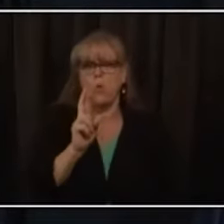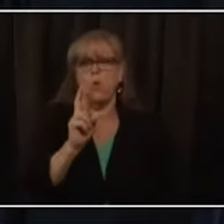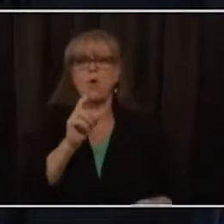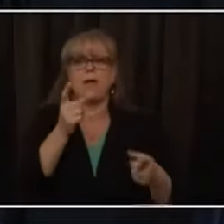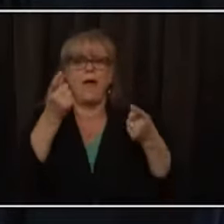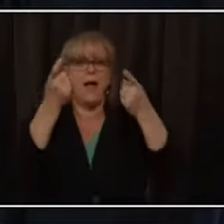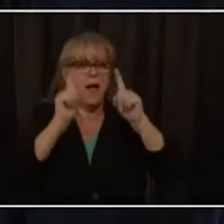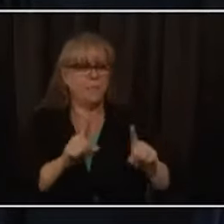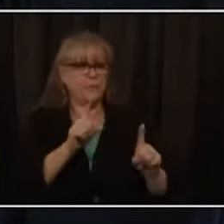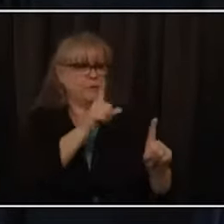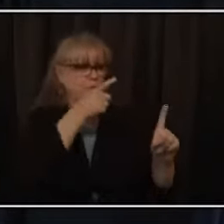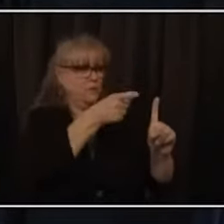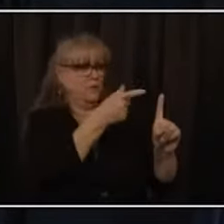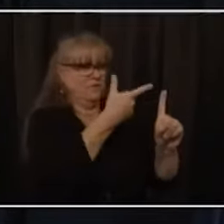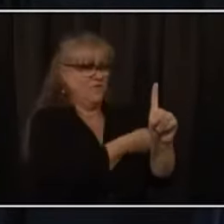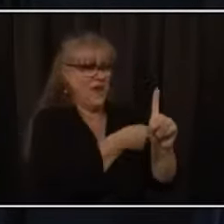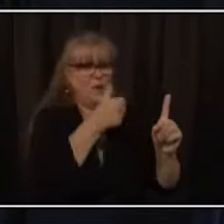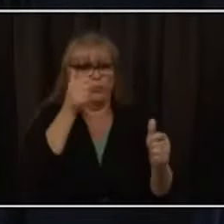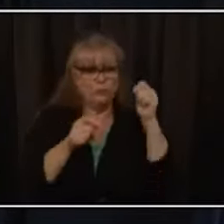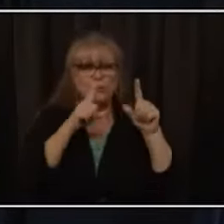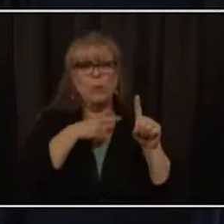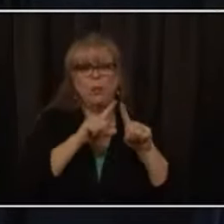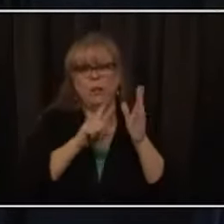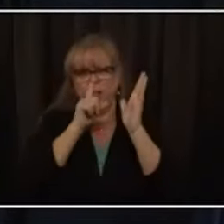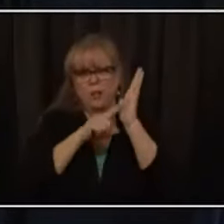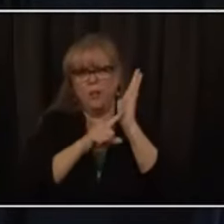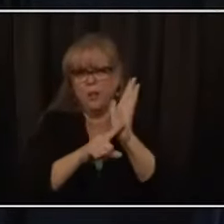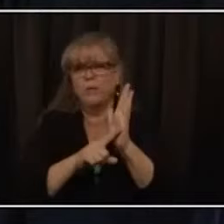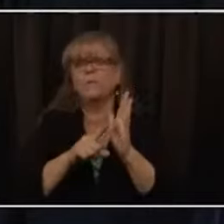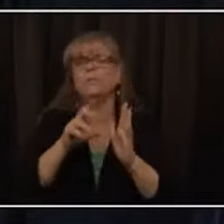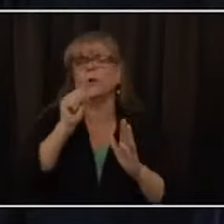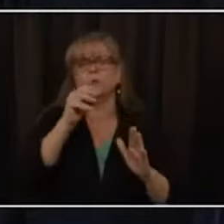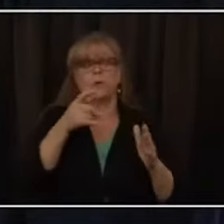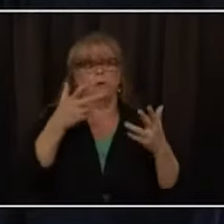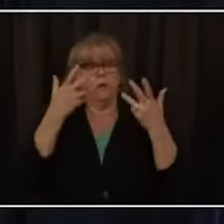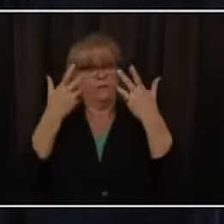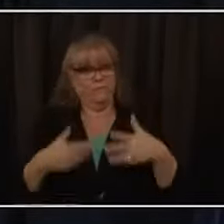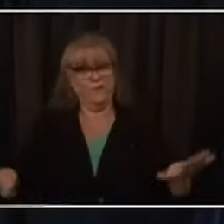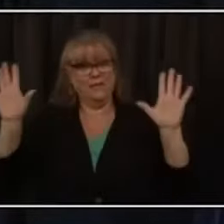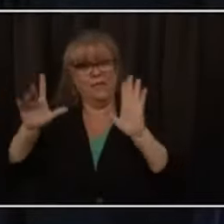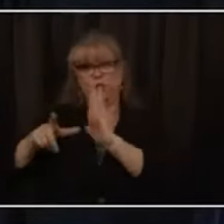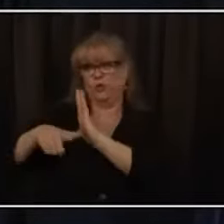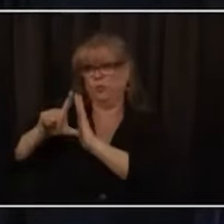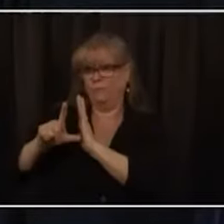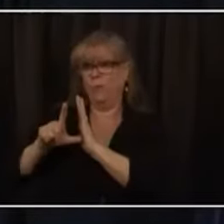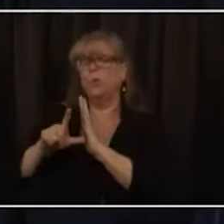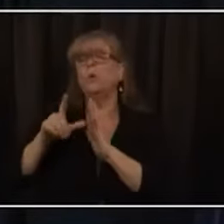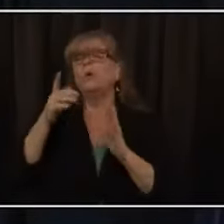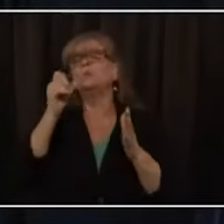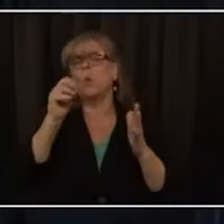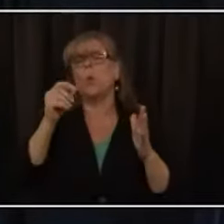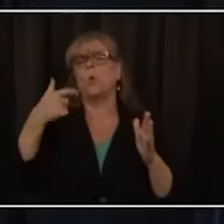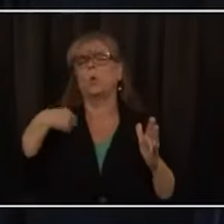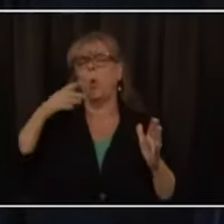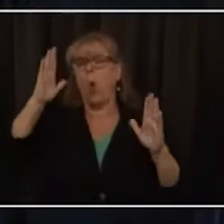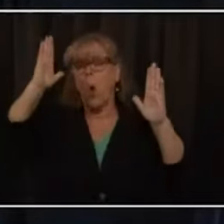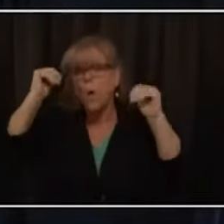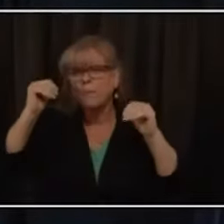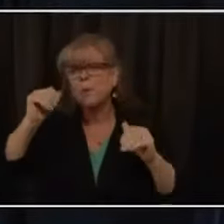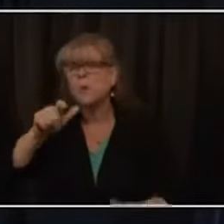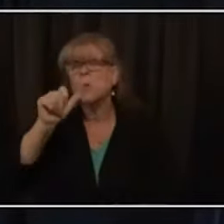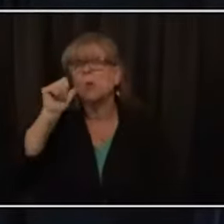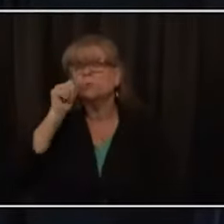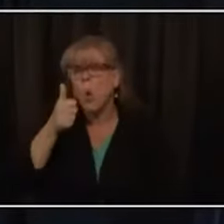From there, they'll make some decisions, and I expect by the end of the day tomorrow, we'll be hearing more about recommendations.